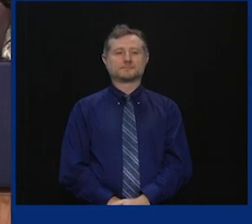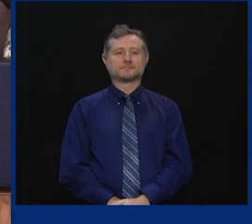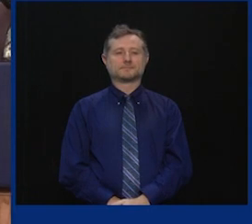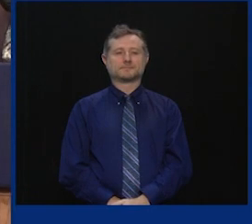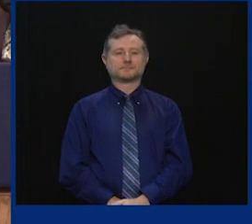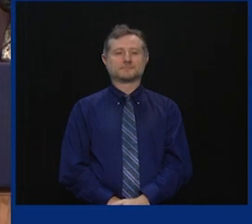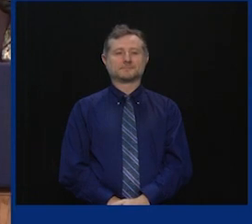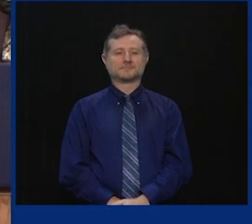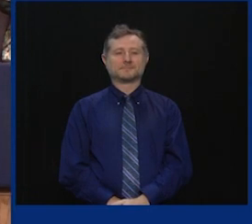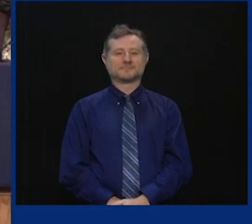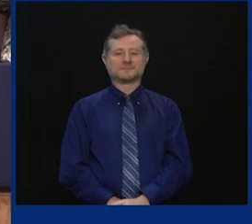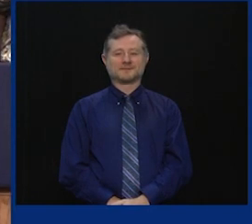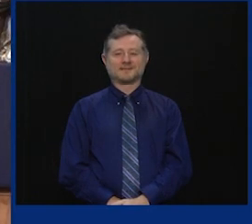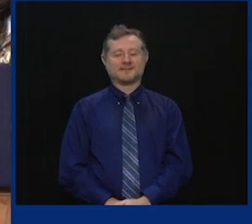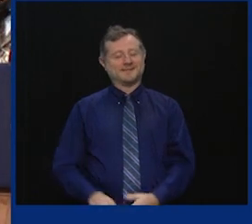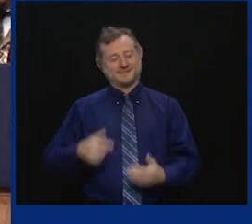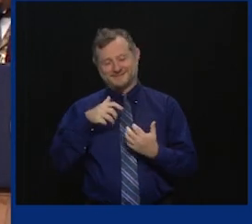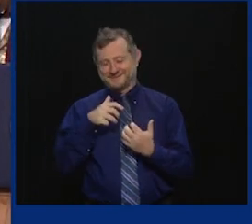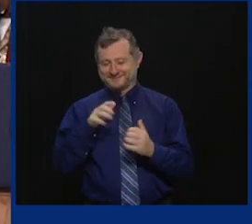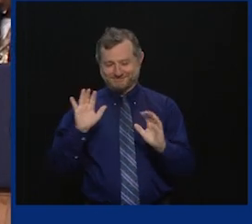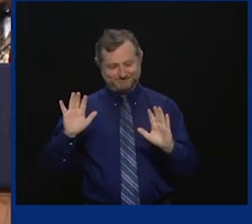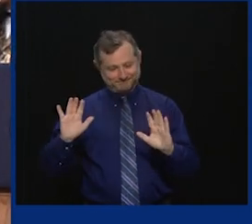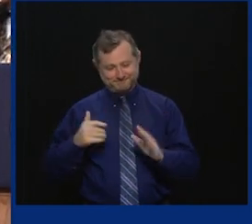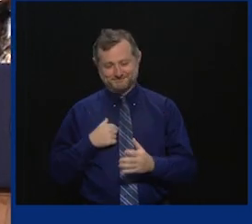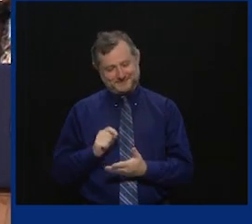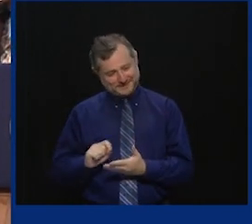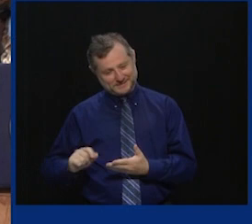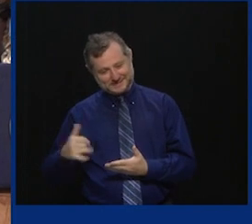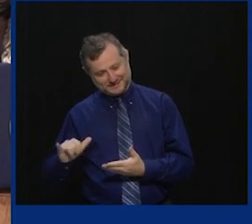All right. You guys are frozen.